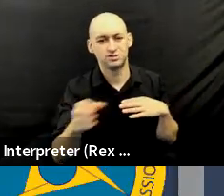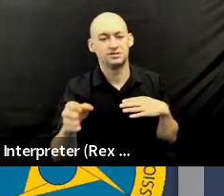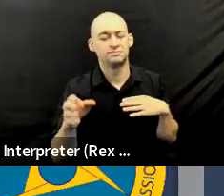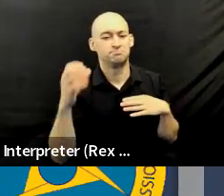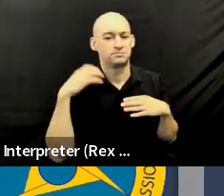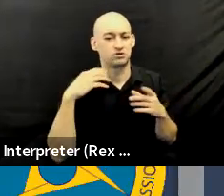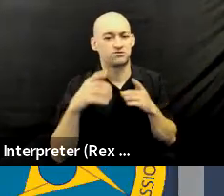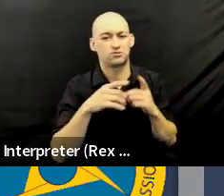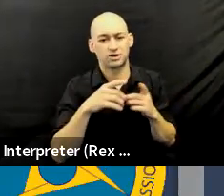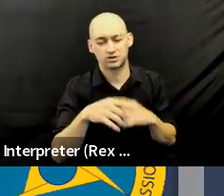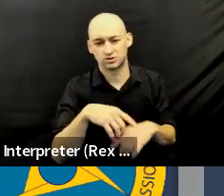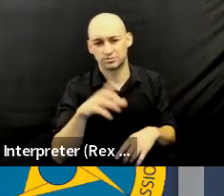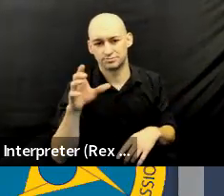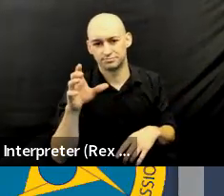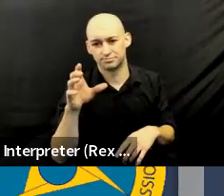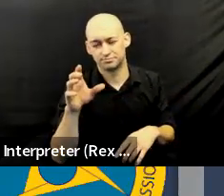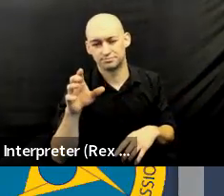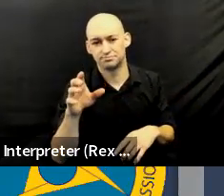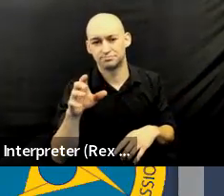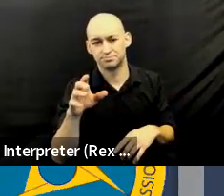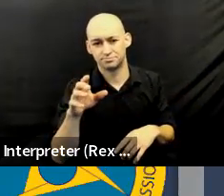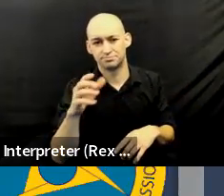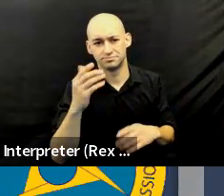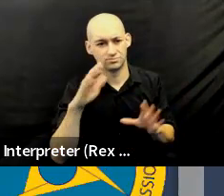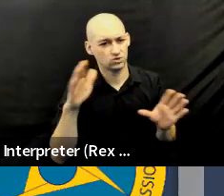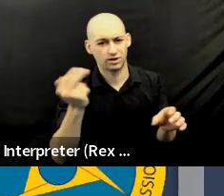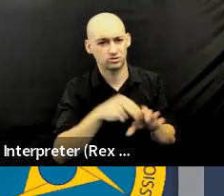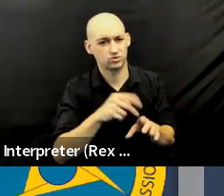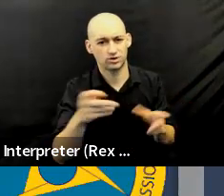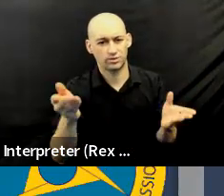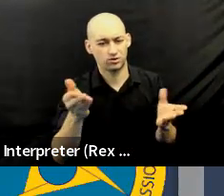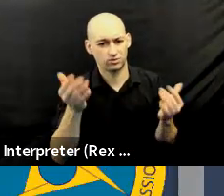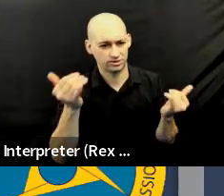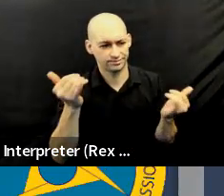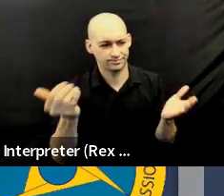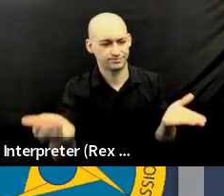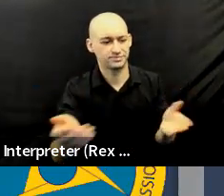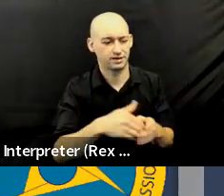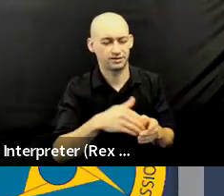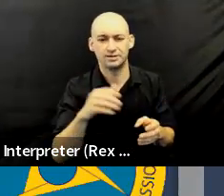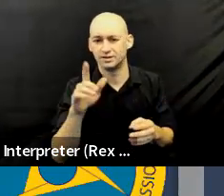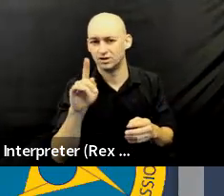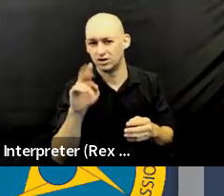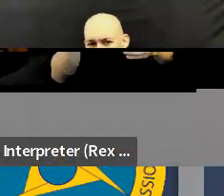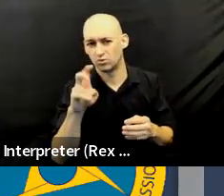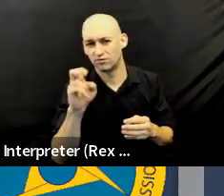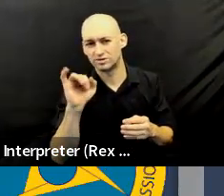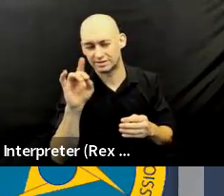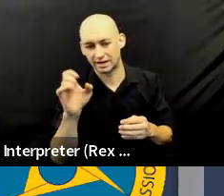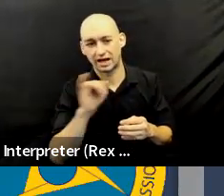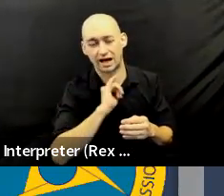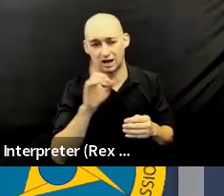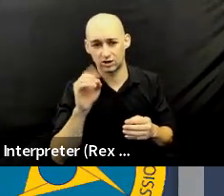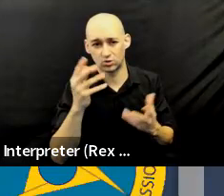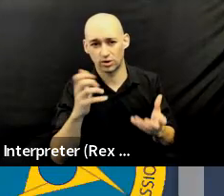Director, Tom and Ray, great to join you here once again in Riverside. I do want to